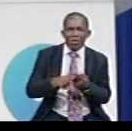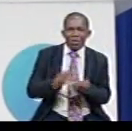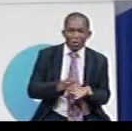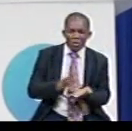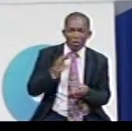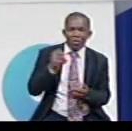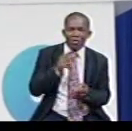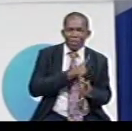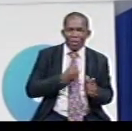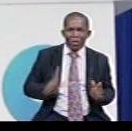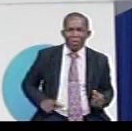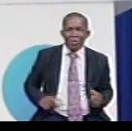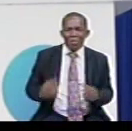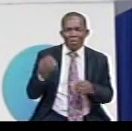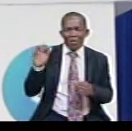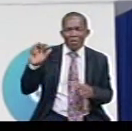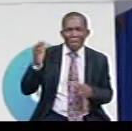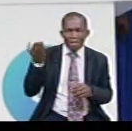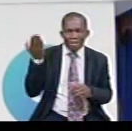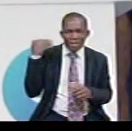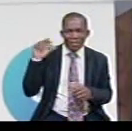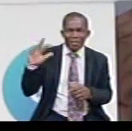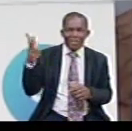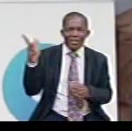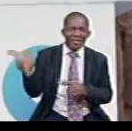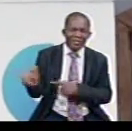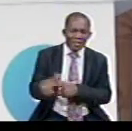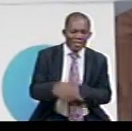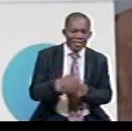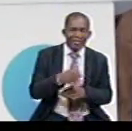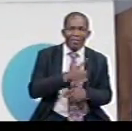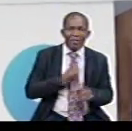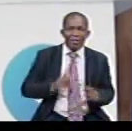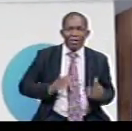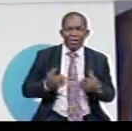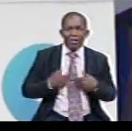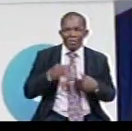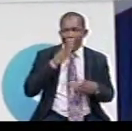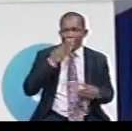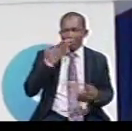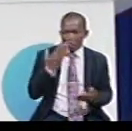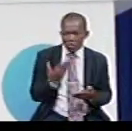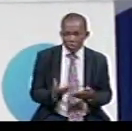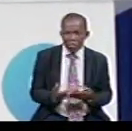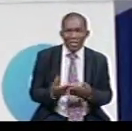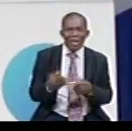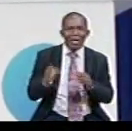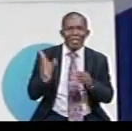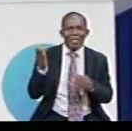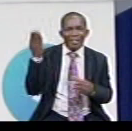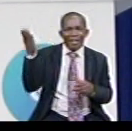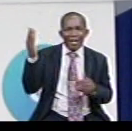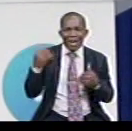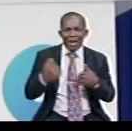3 days, God has been good. And there has not been rain. Open your mouth and thank the Lord.